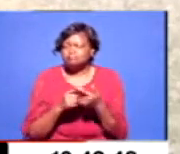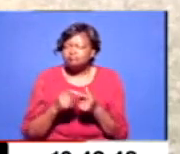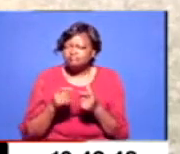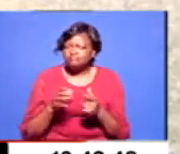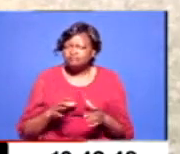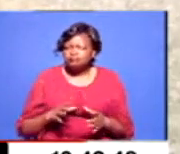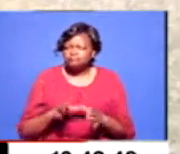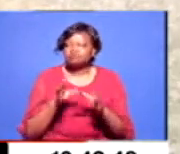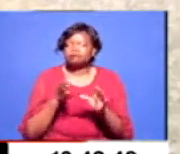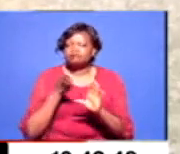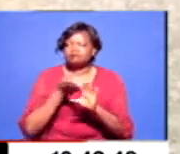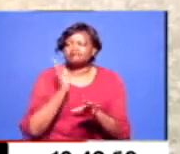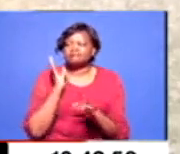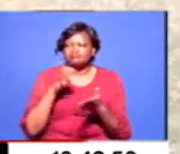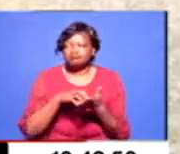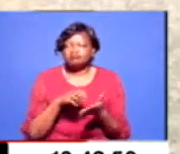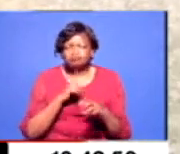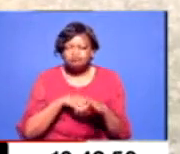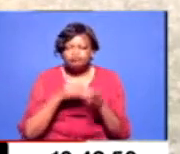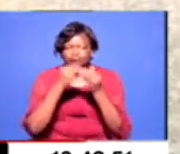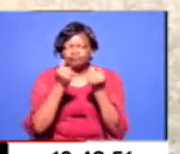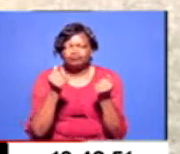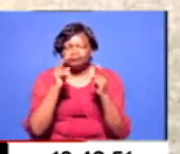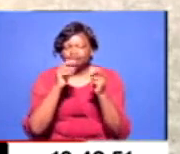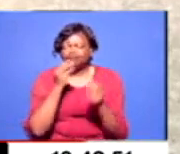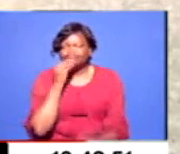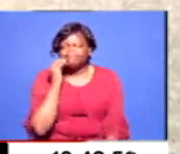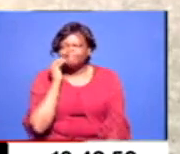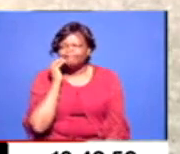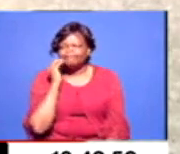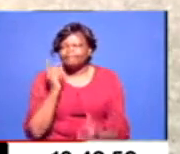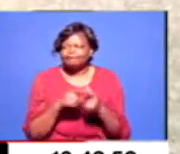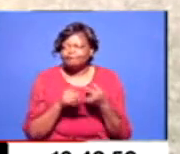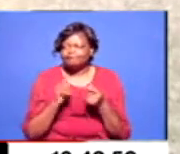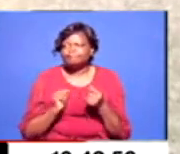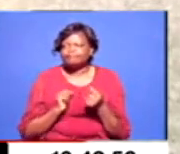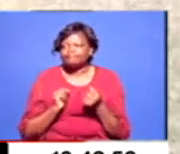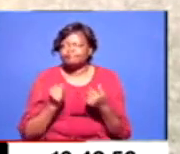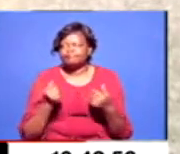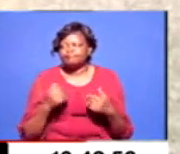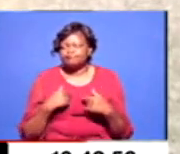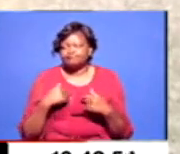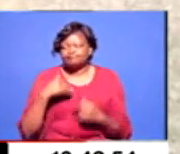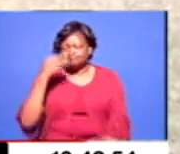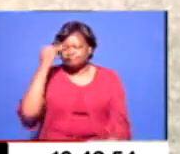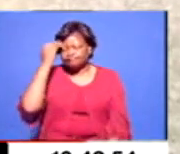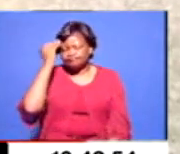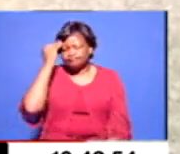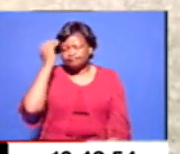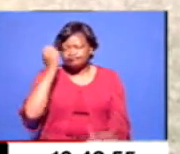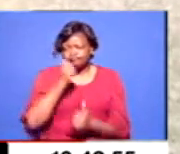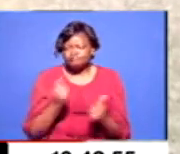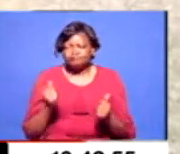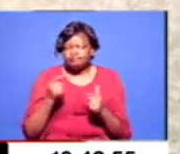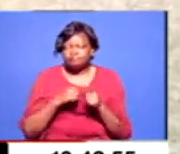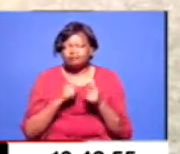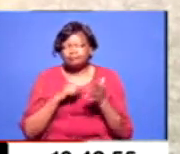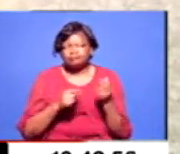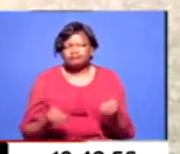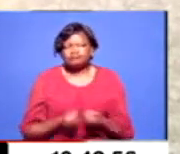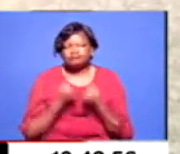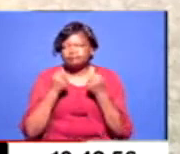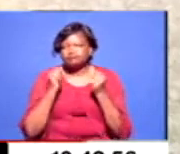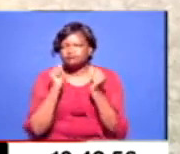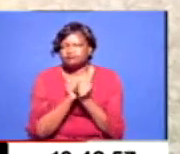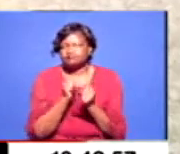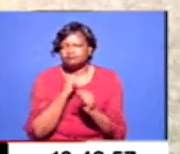case. After settling the matter at home, this girl still has the memory. What do you think happens even with the performance